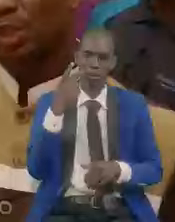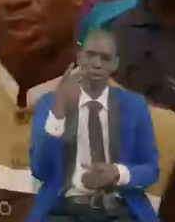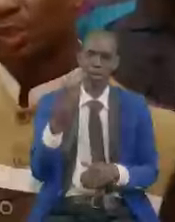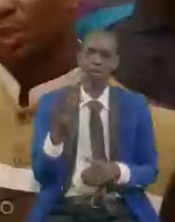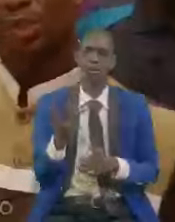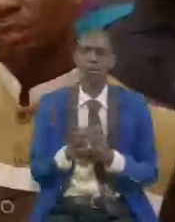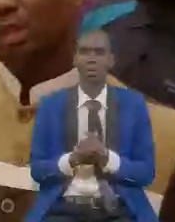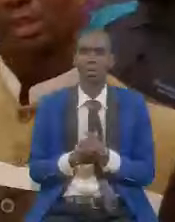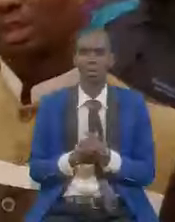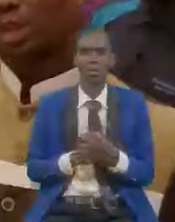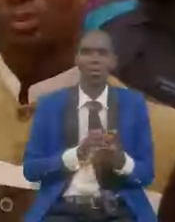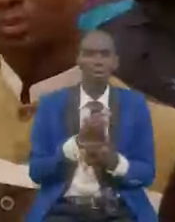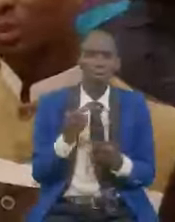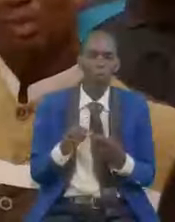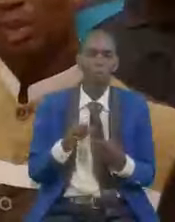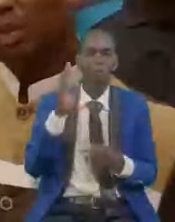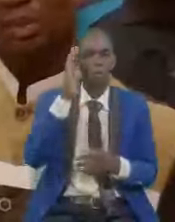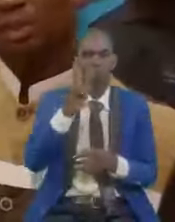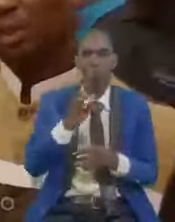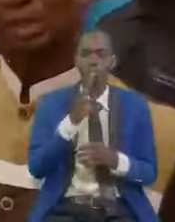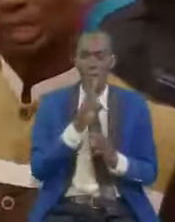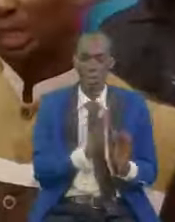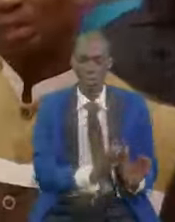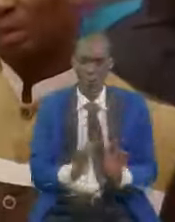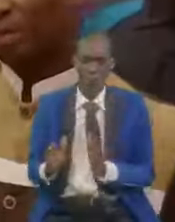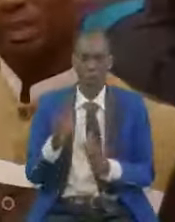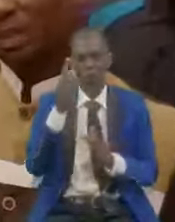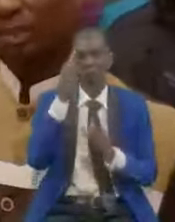When are you going to prepare for heaven?